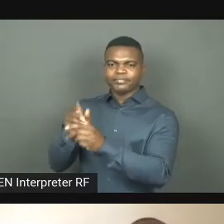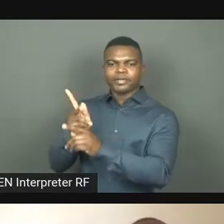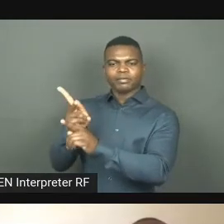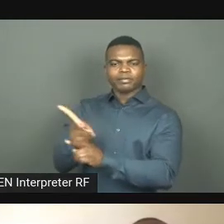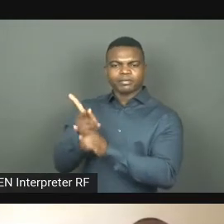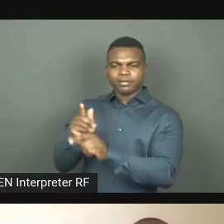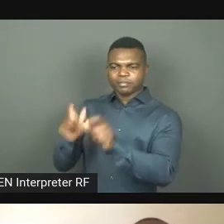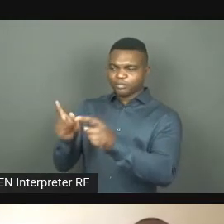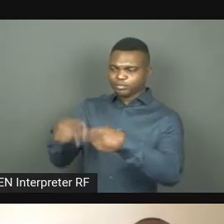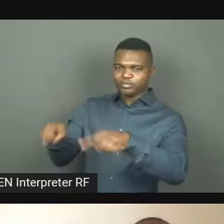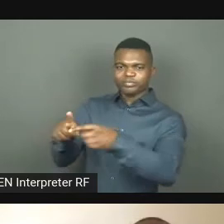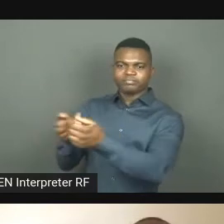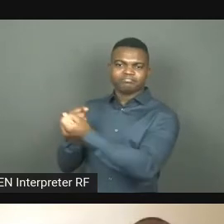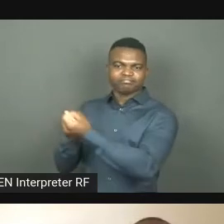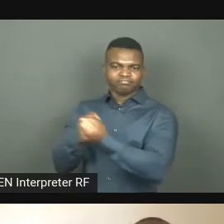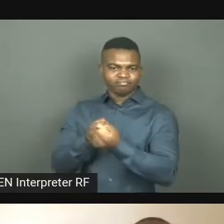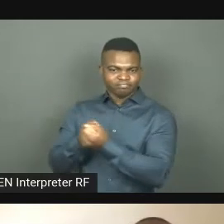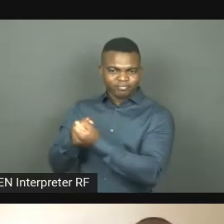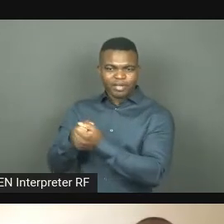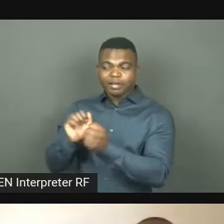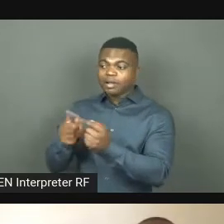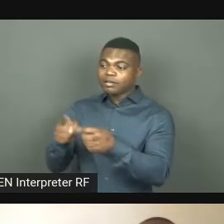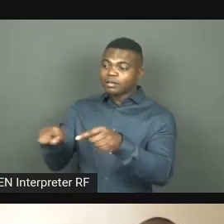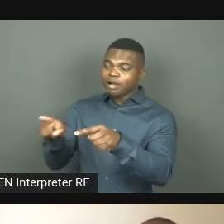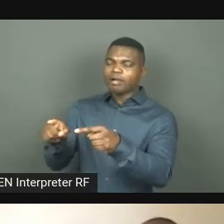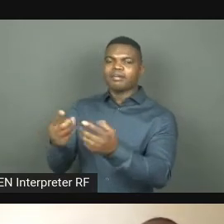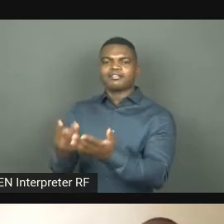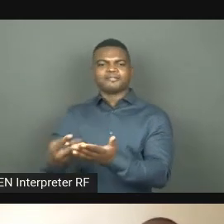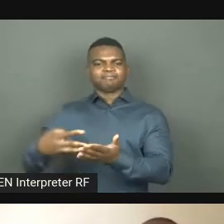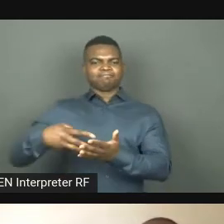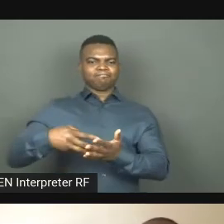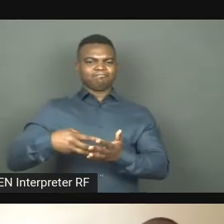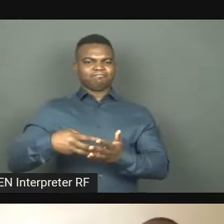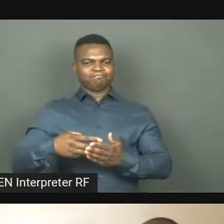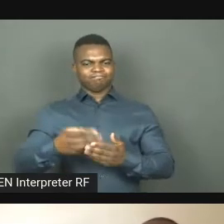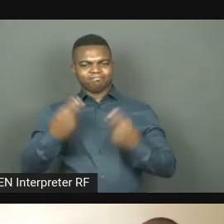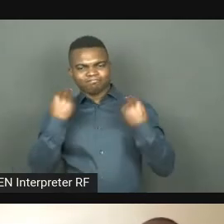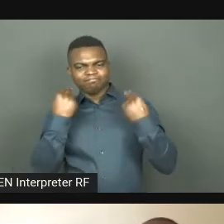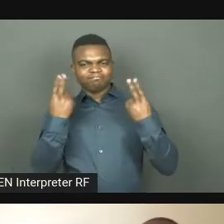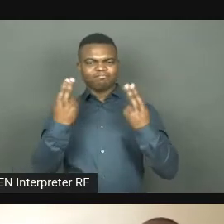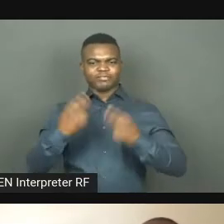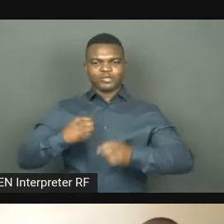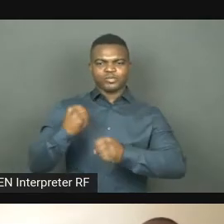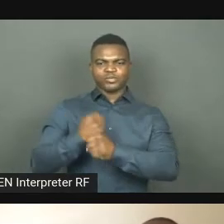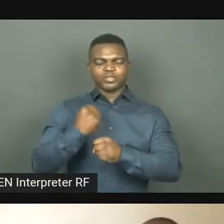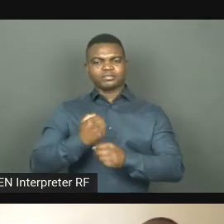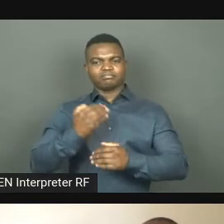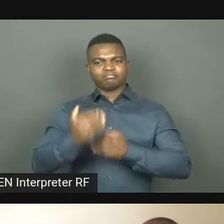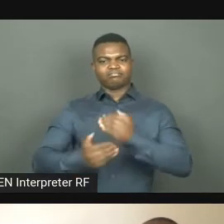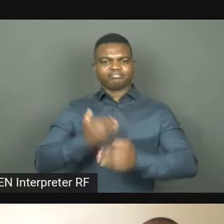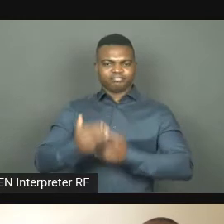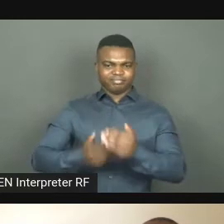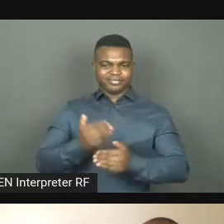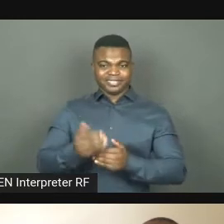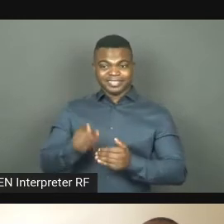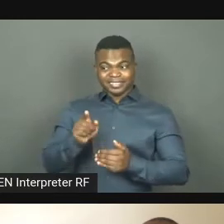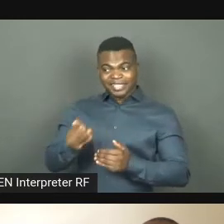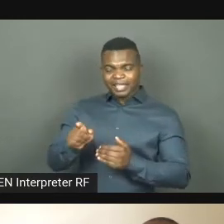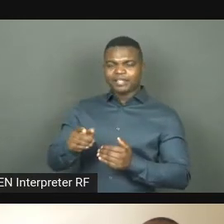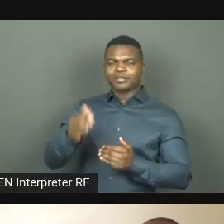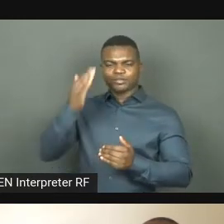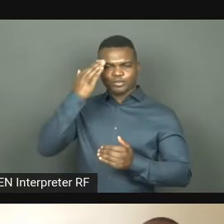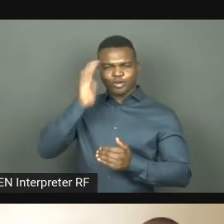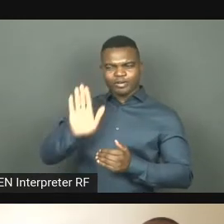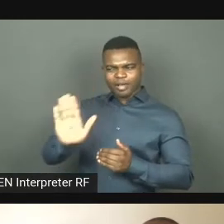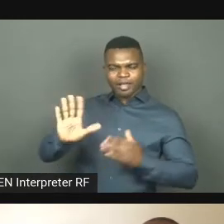like you to get back to, which is, one is, what are we learning from each other? And if there's something you picked up from this current discussion, and also